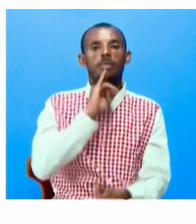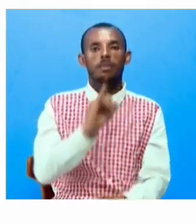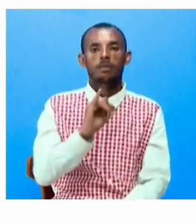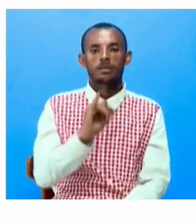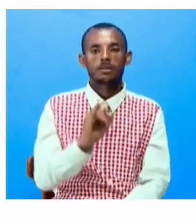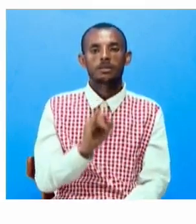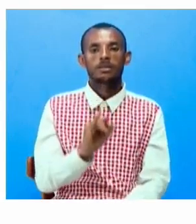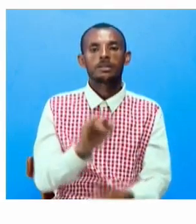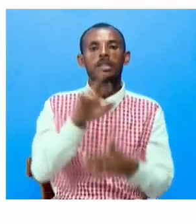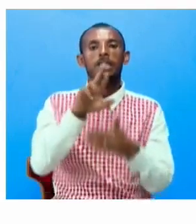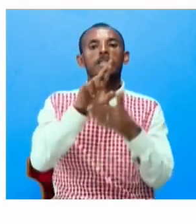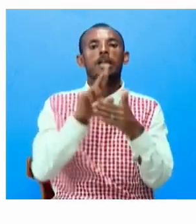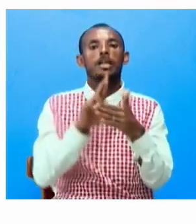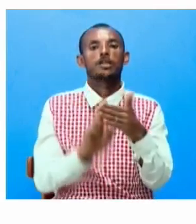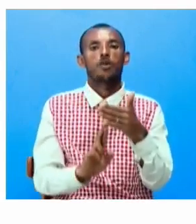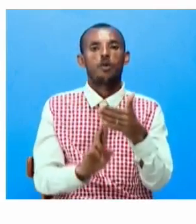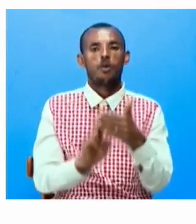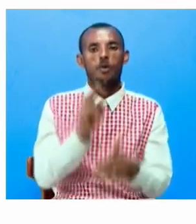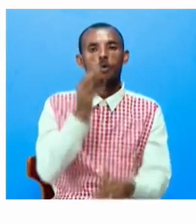the ratio